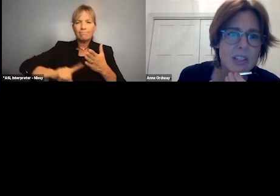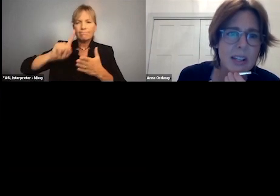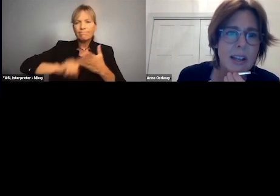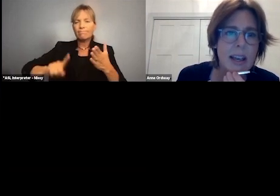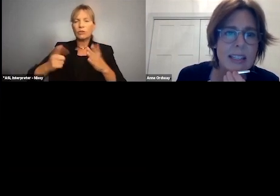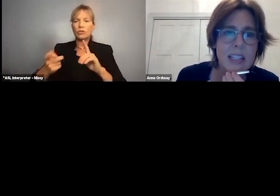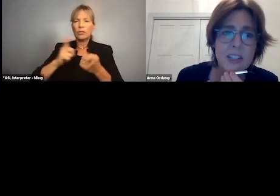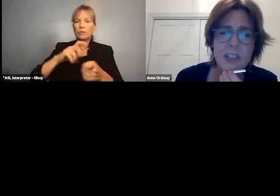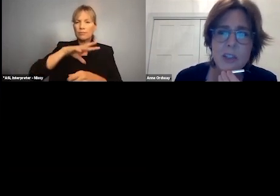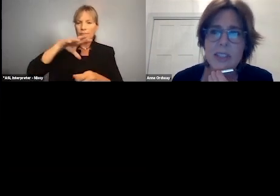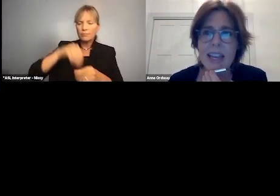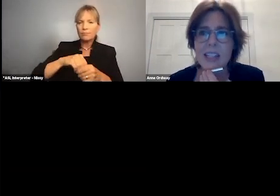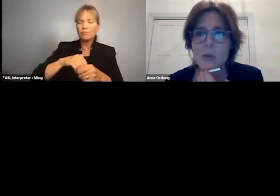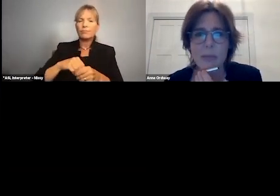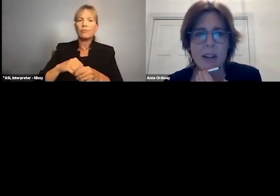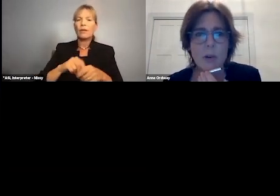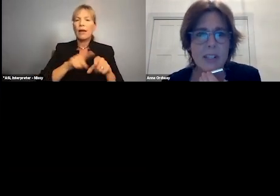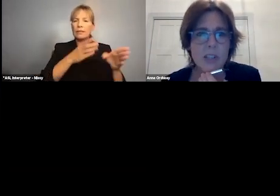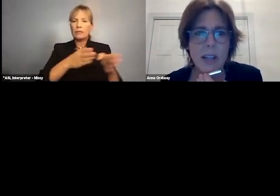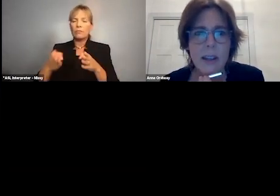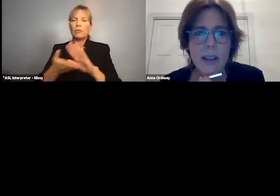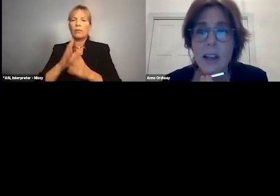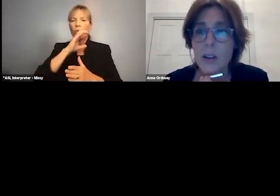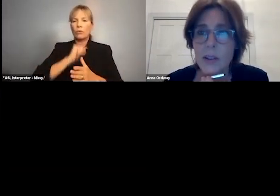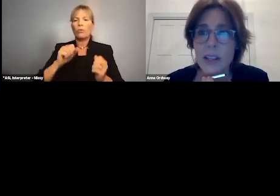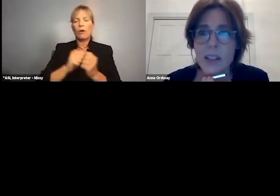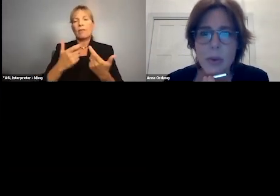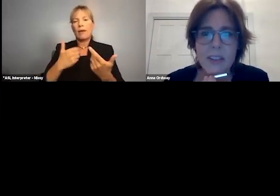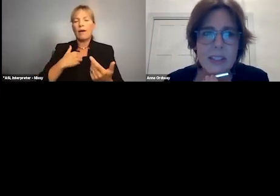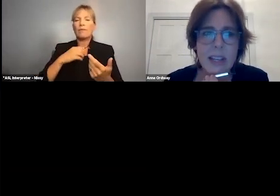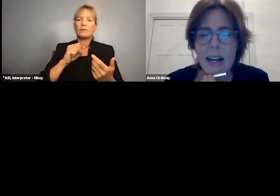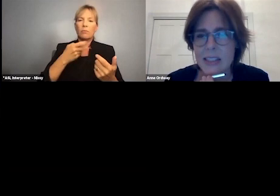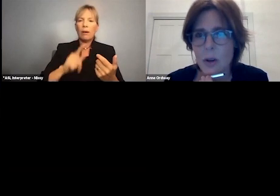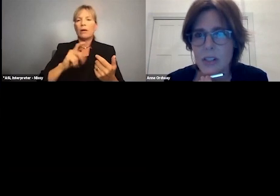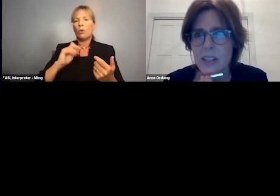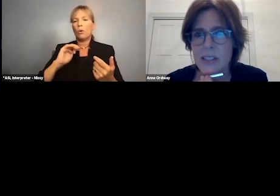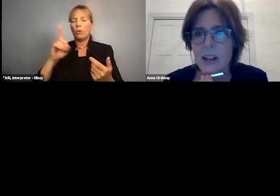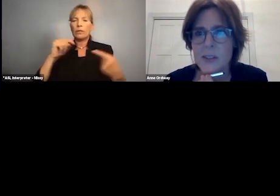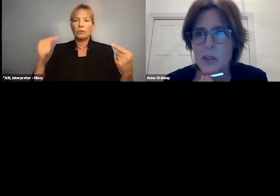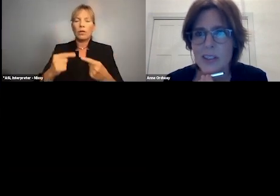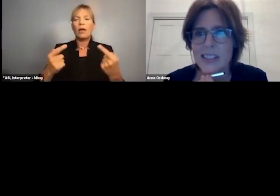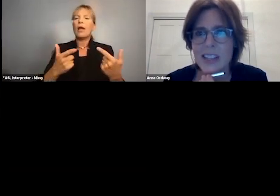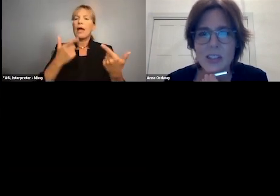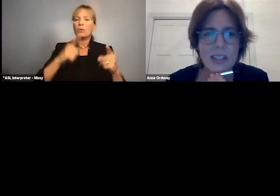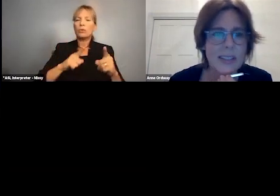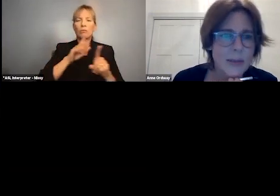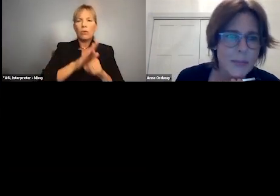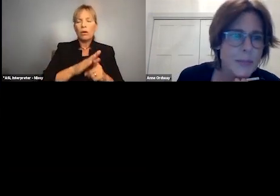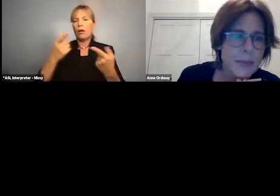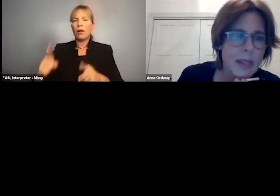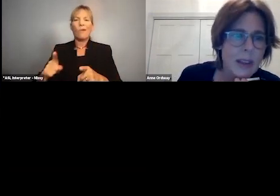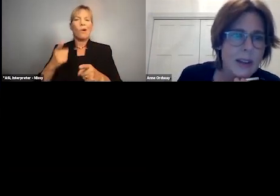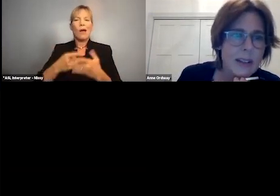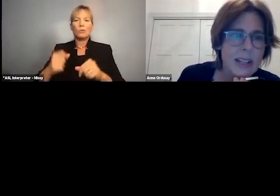in participation as individuals age with spinal cord injury, including the prevalence and consequences of social